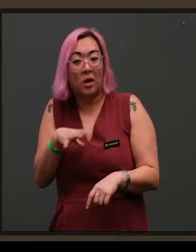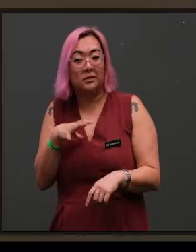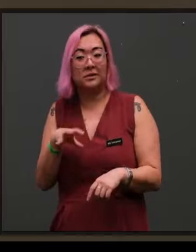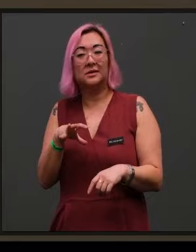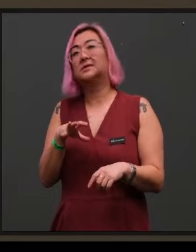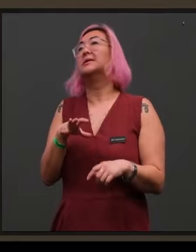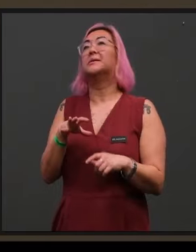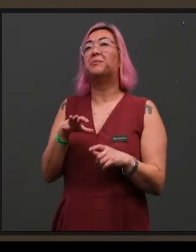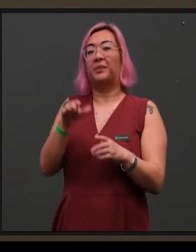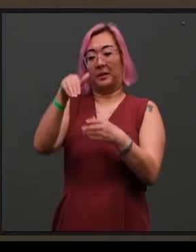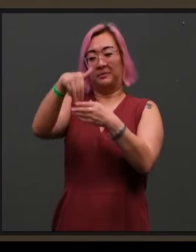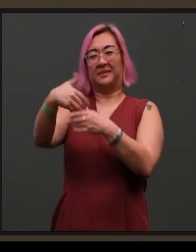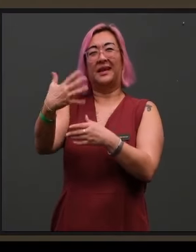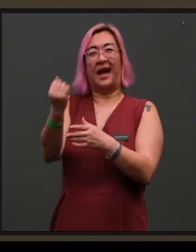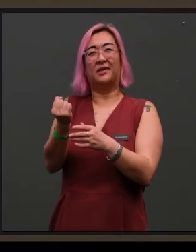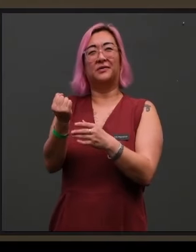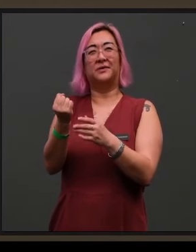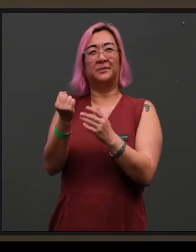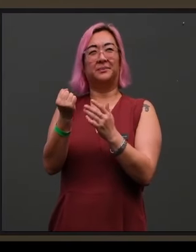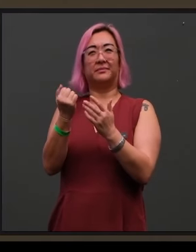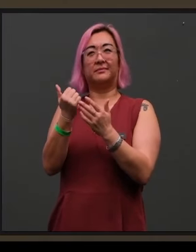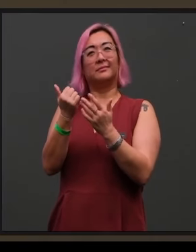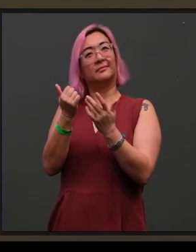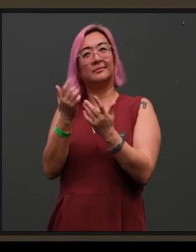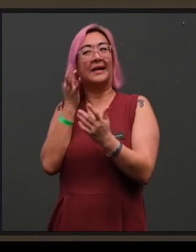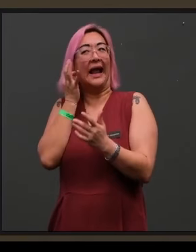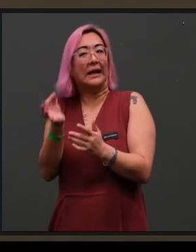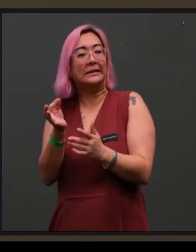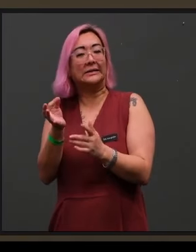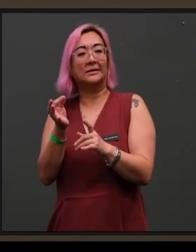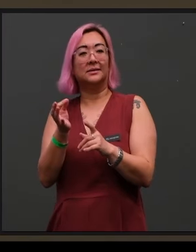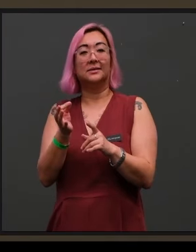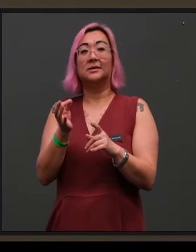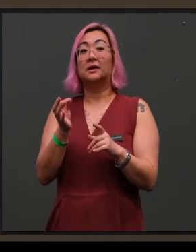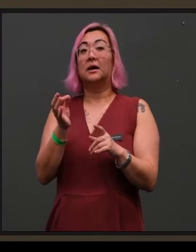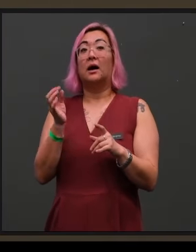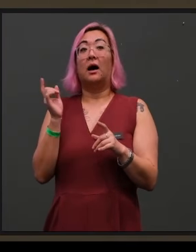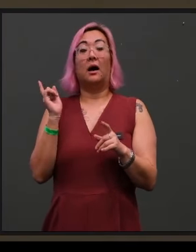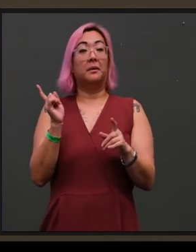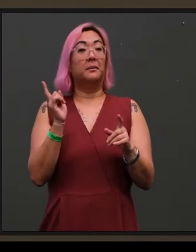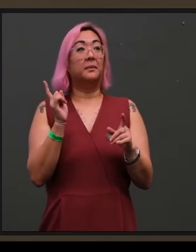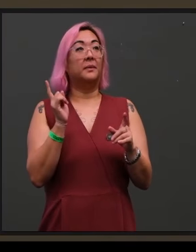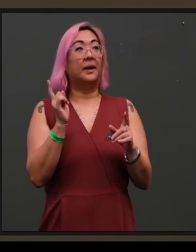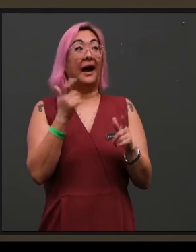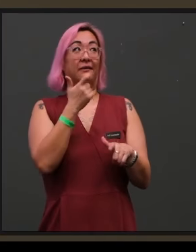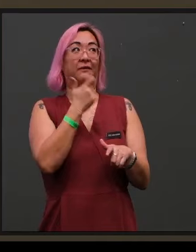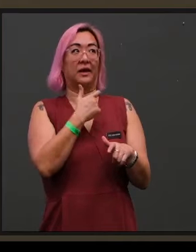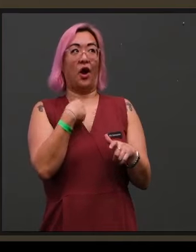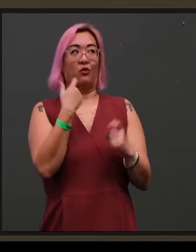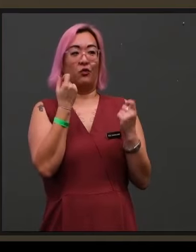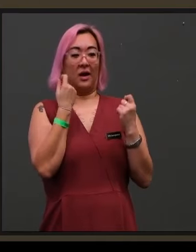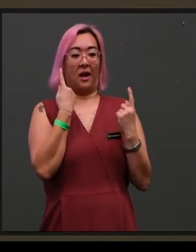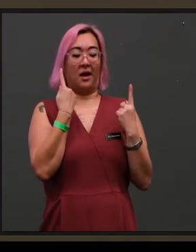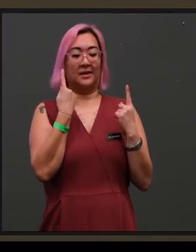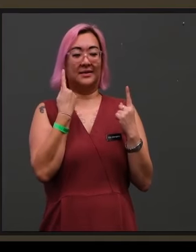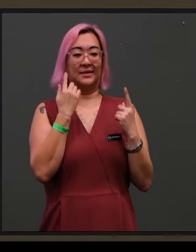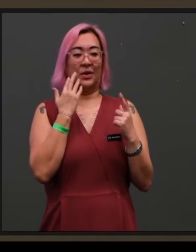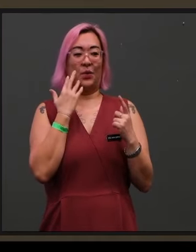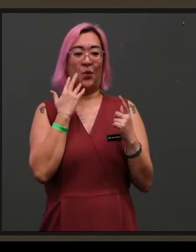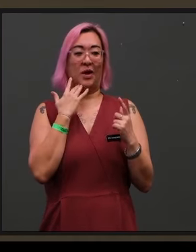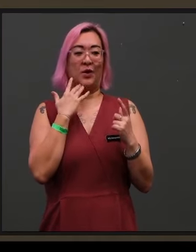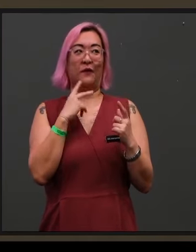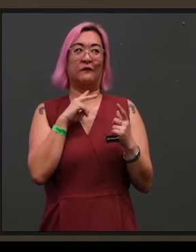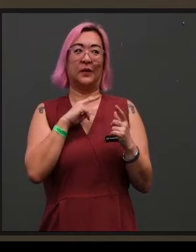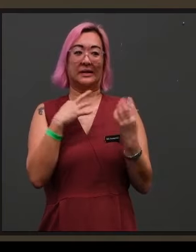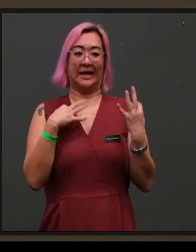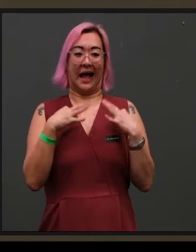reason. Because once you have all the hints voiced, you can't change them. But luckily, we avoided any issues with